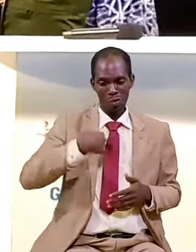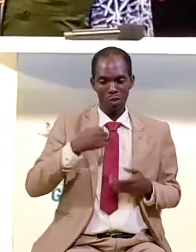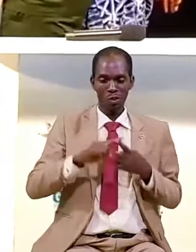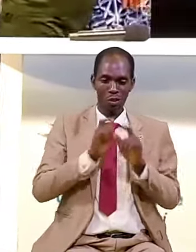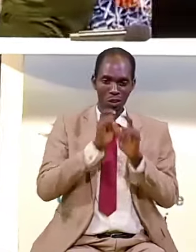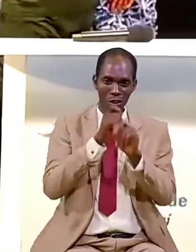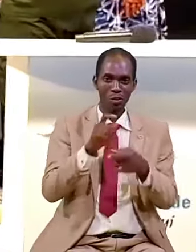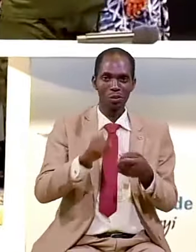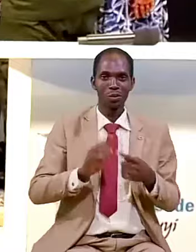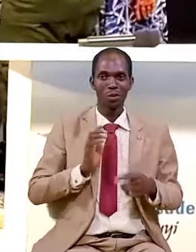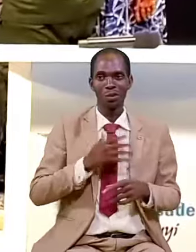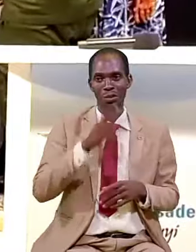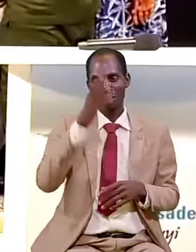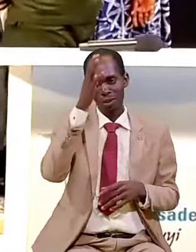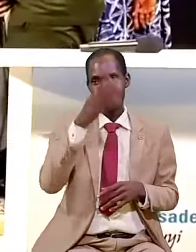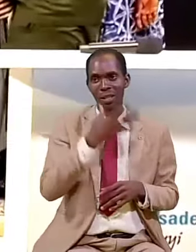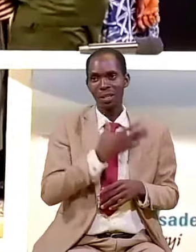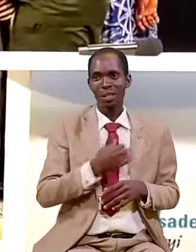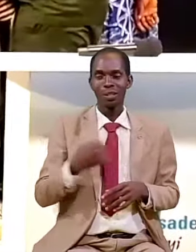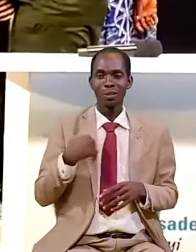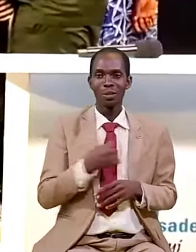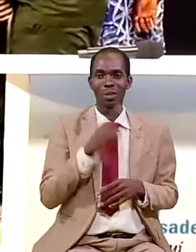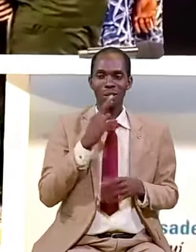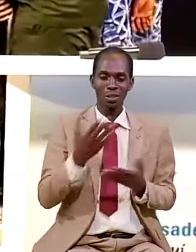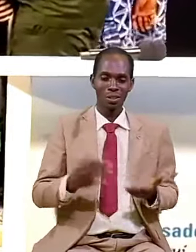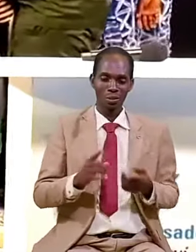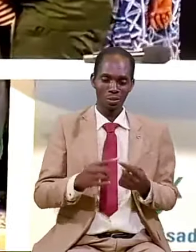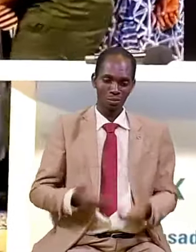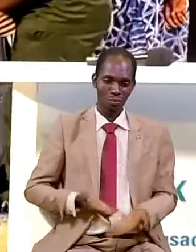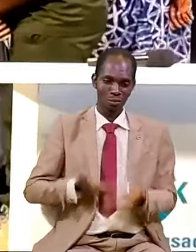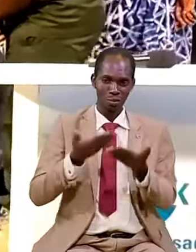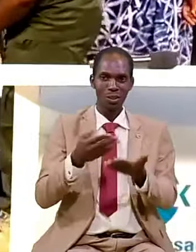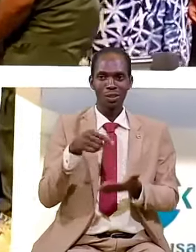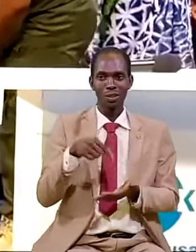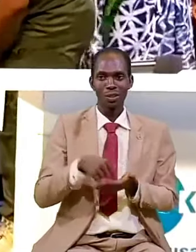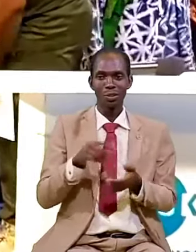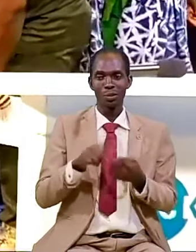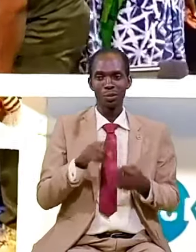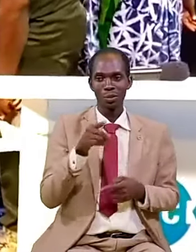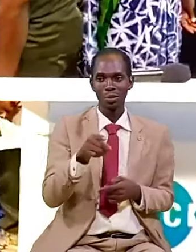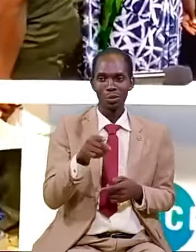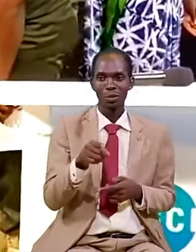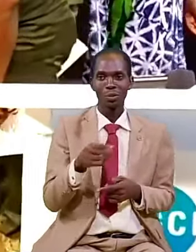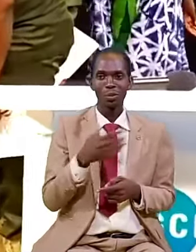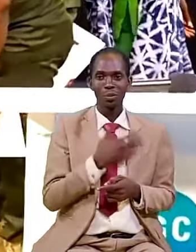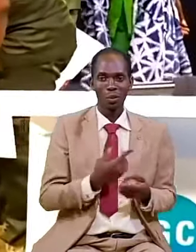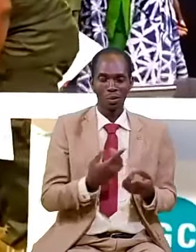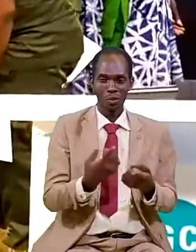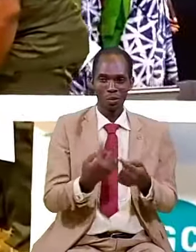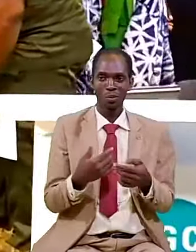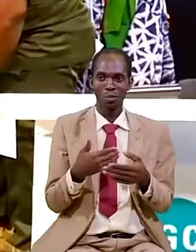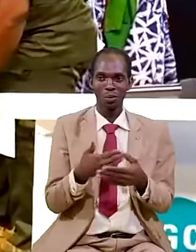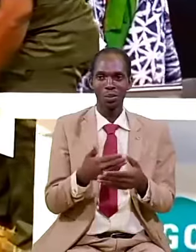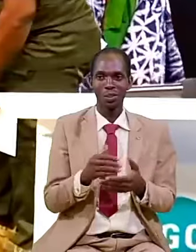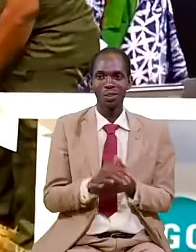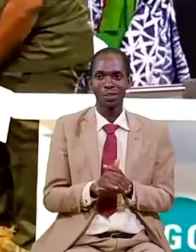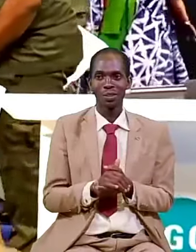And we are here now to present this to you. You may come closer, sir.